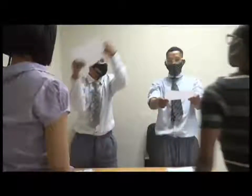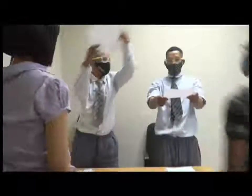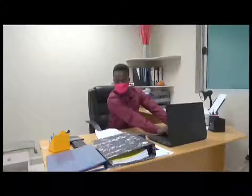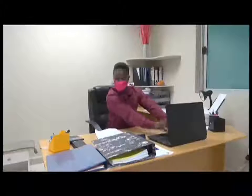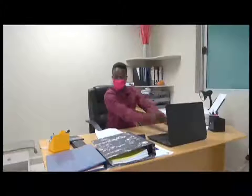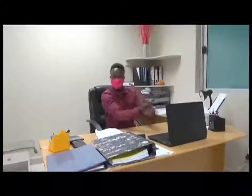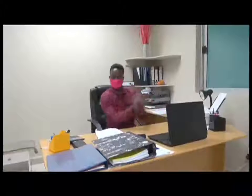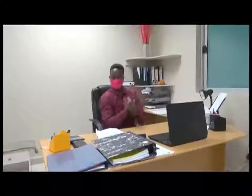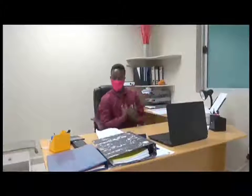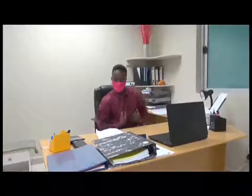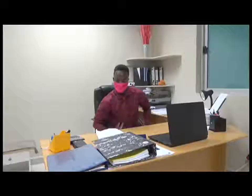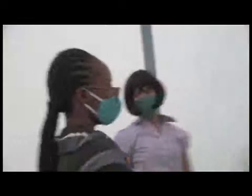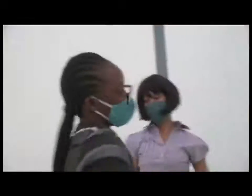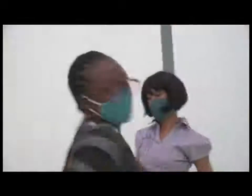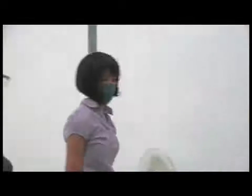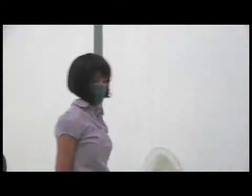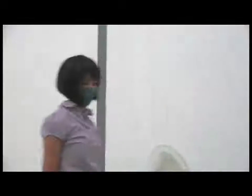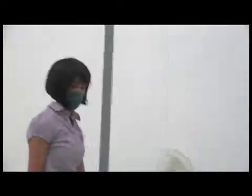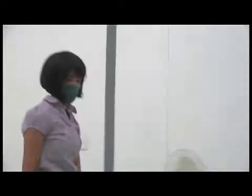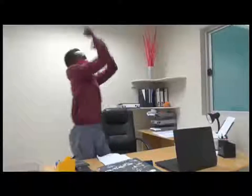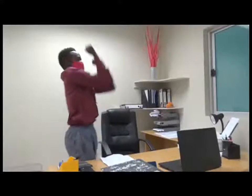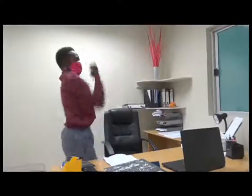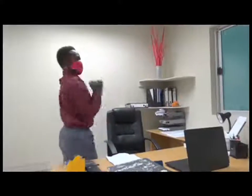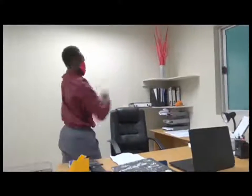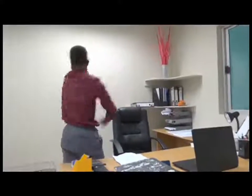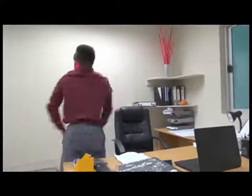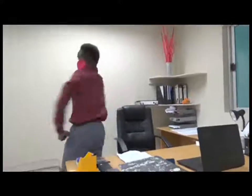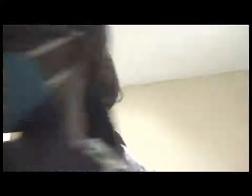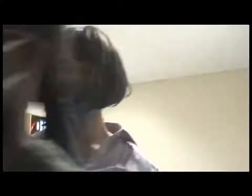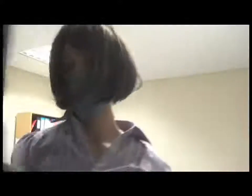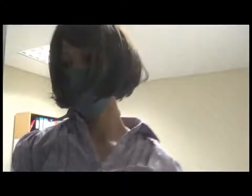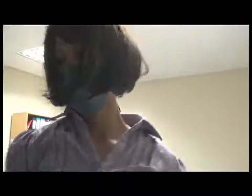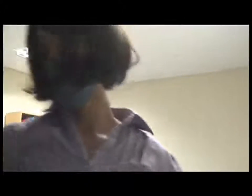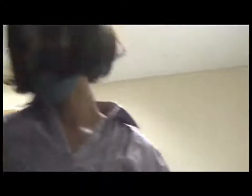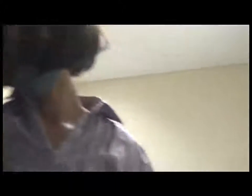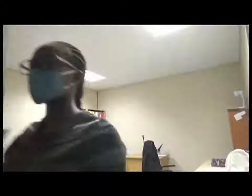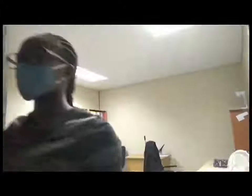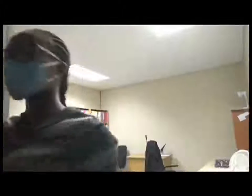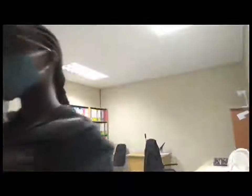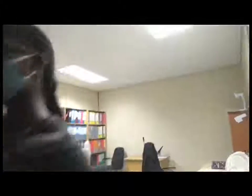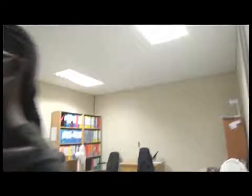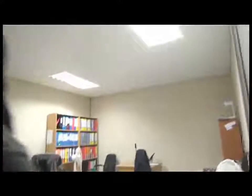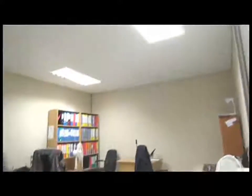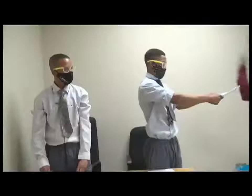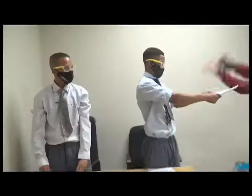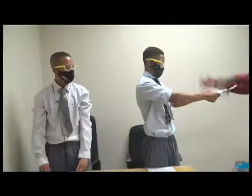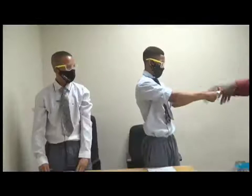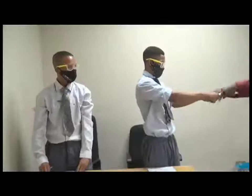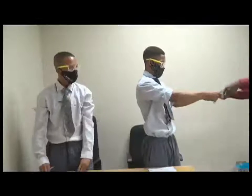You carried on, you carried strong, bearing the